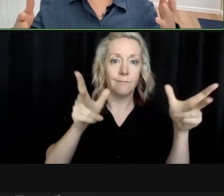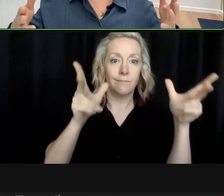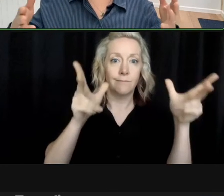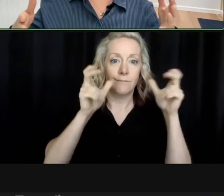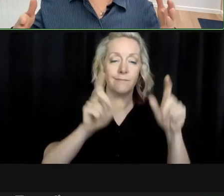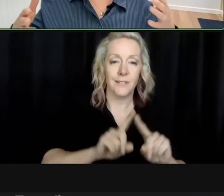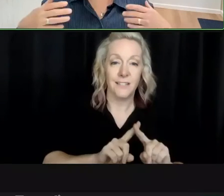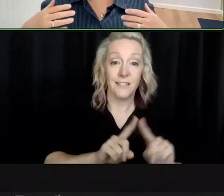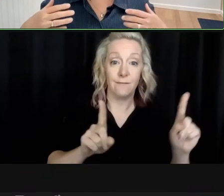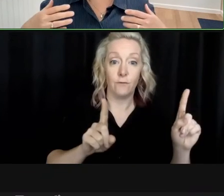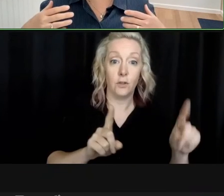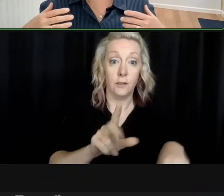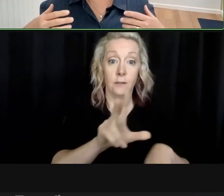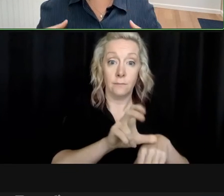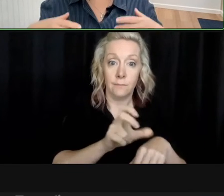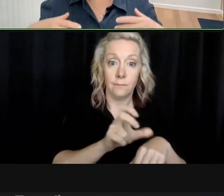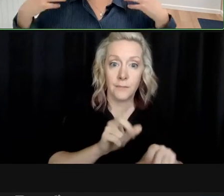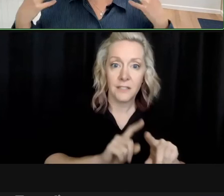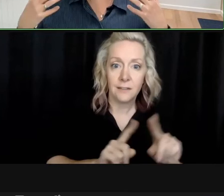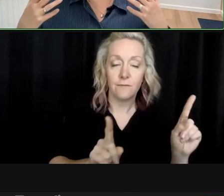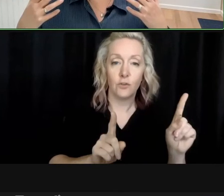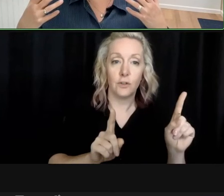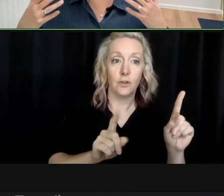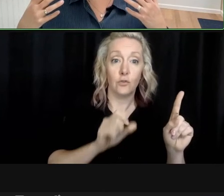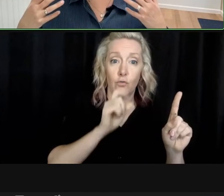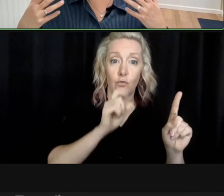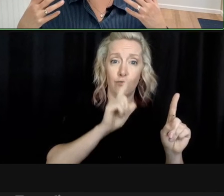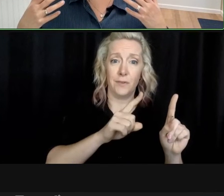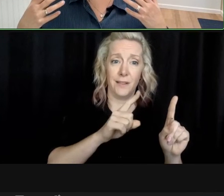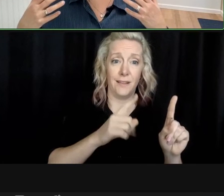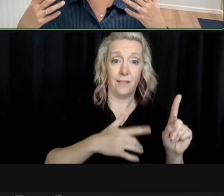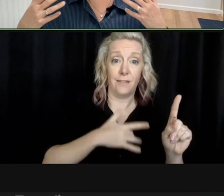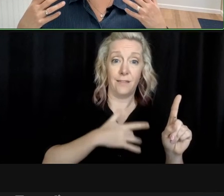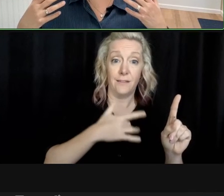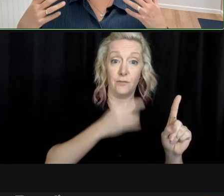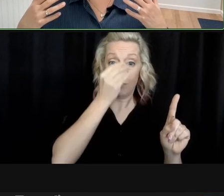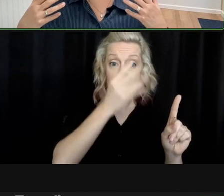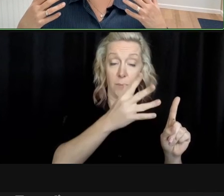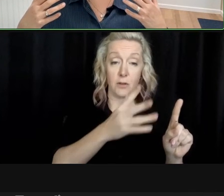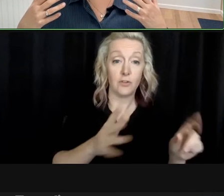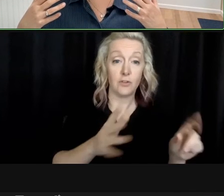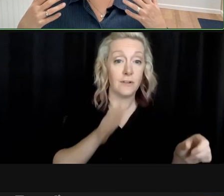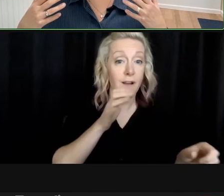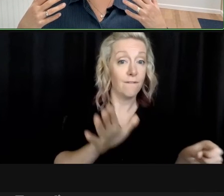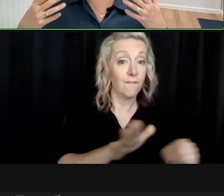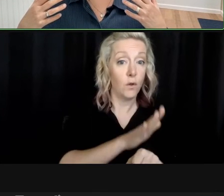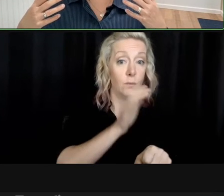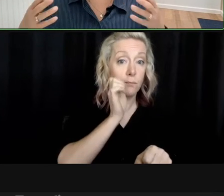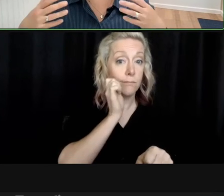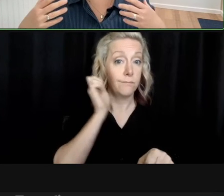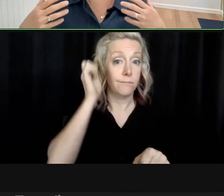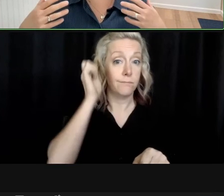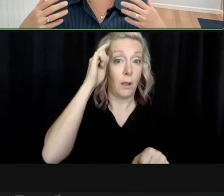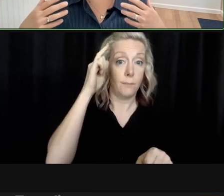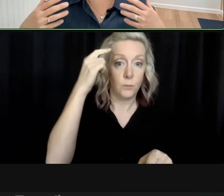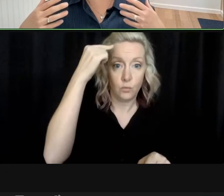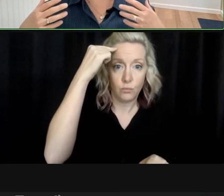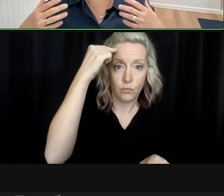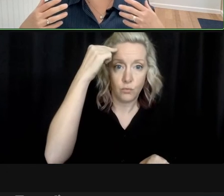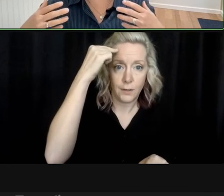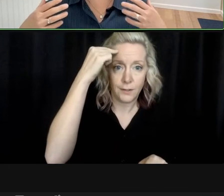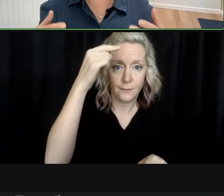do with the sensory information isn't even getting to the brain fully. They're not getting all the